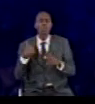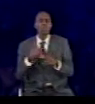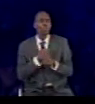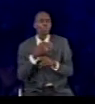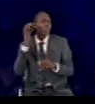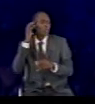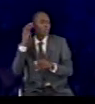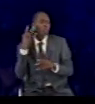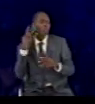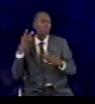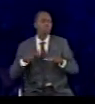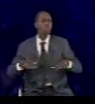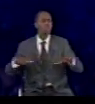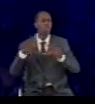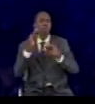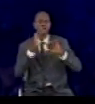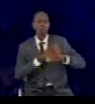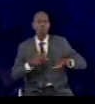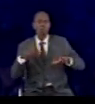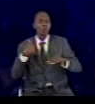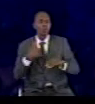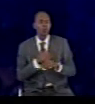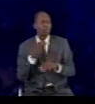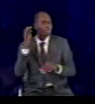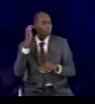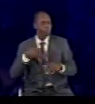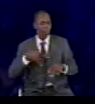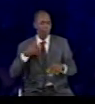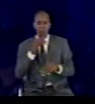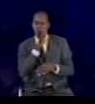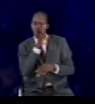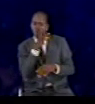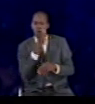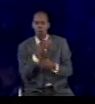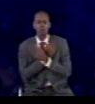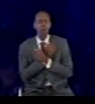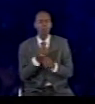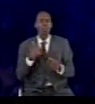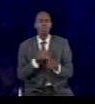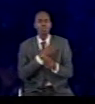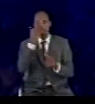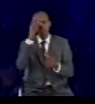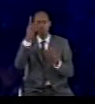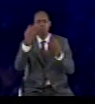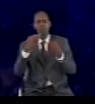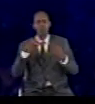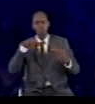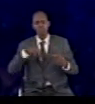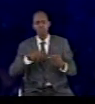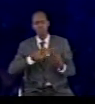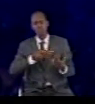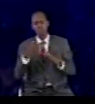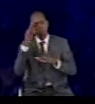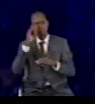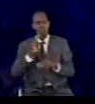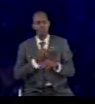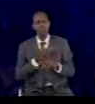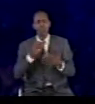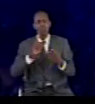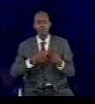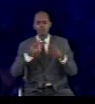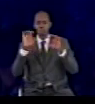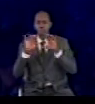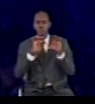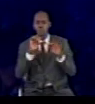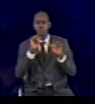mercy we feel whispers of love we may have come down for us for to bless us for to do us good